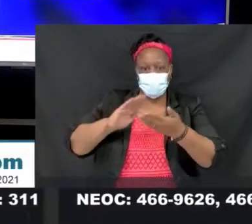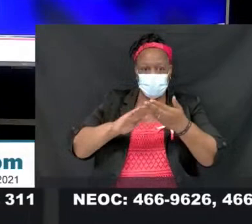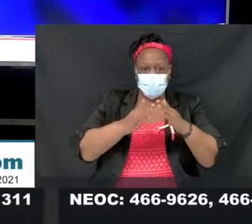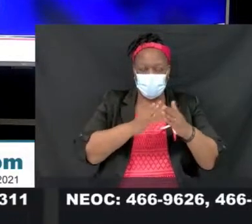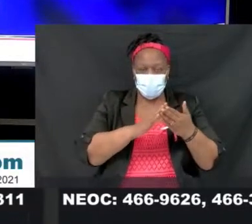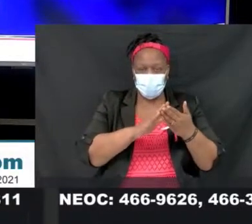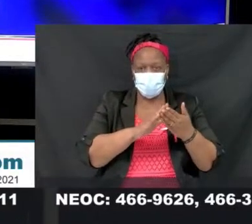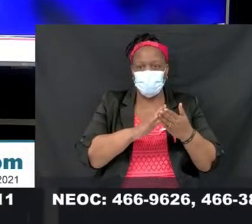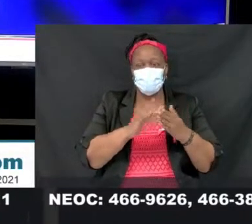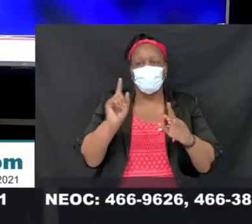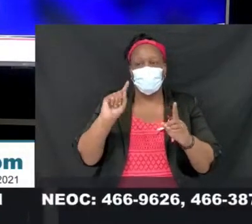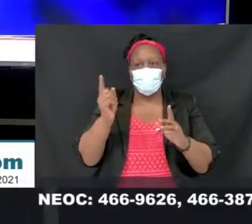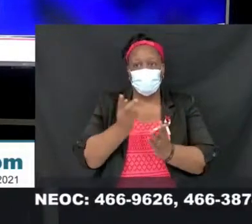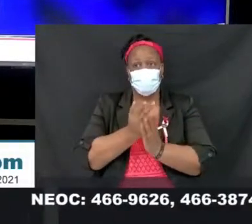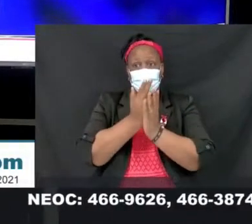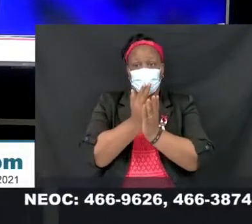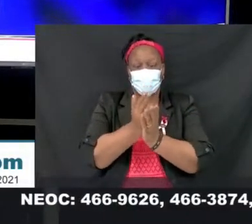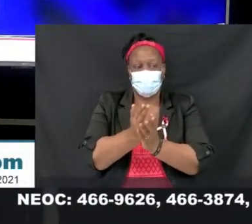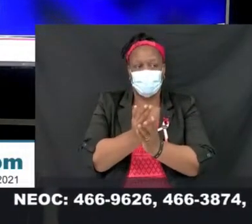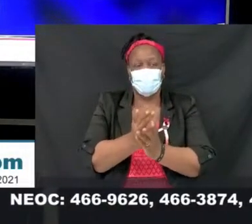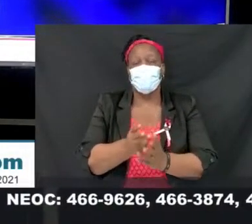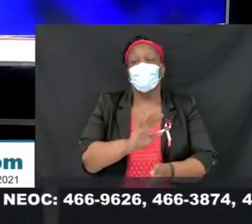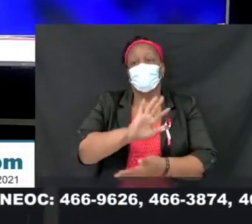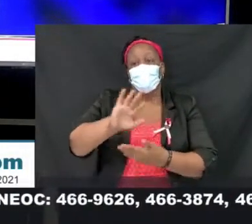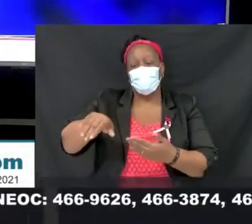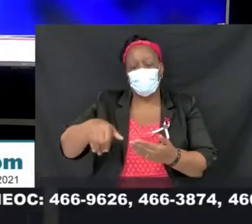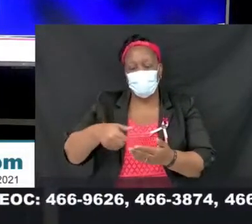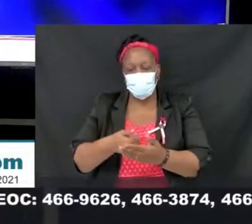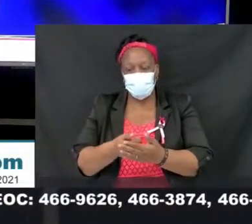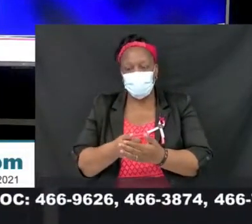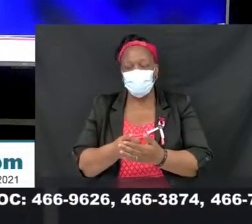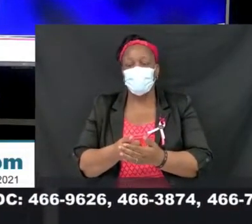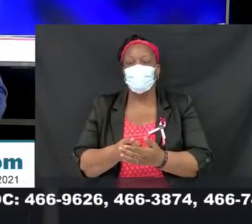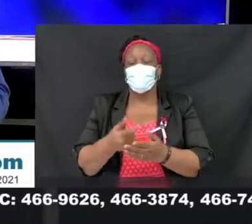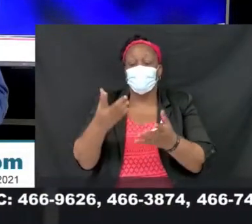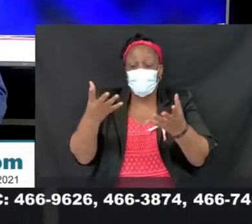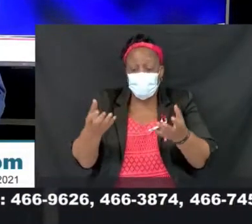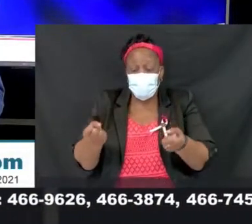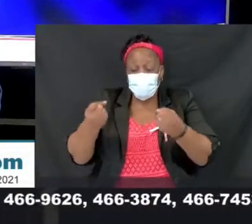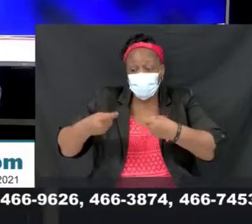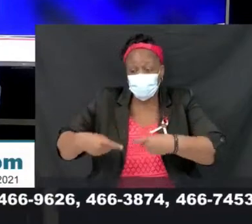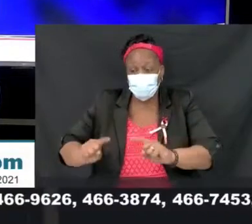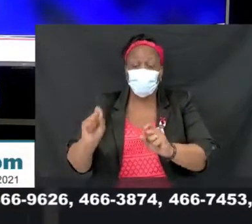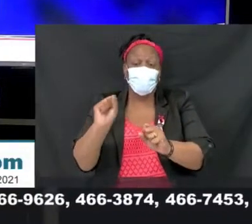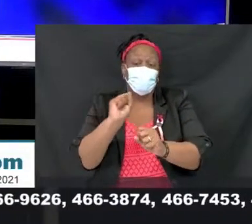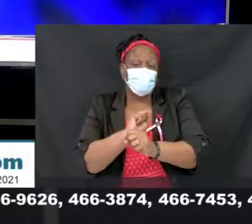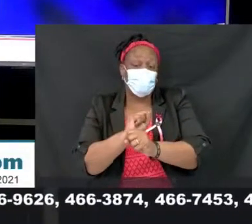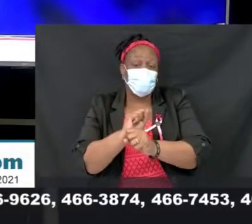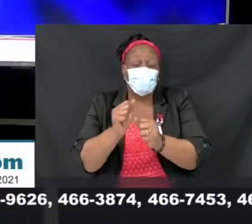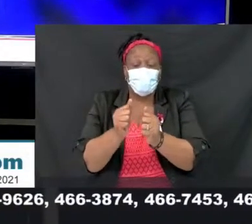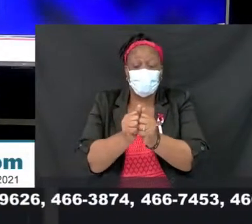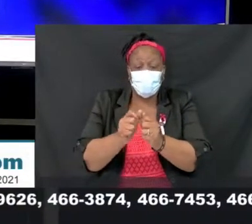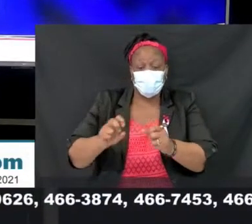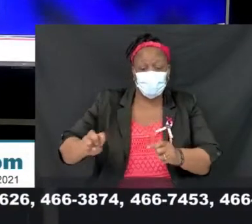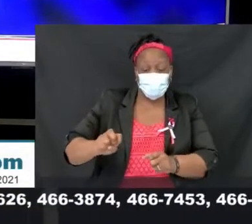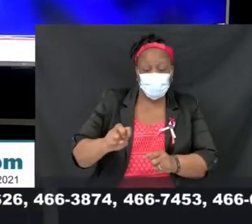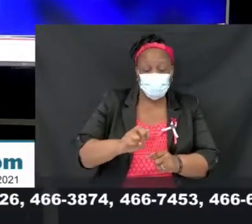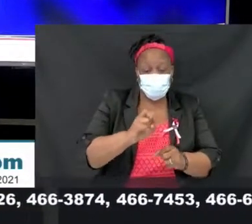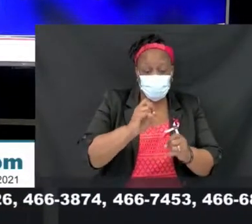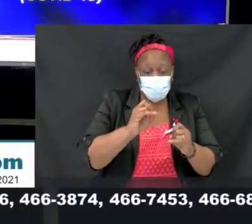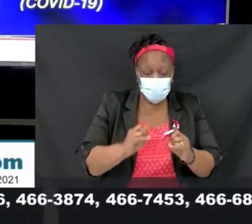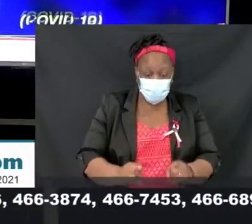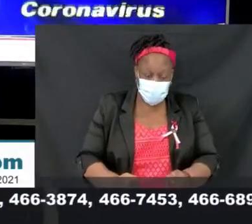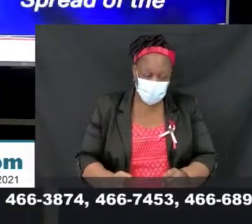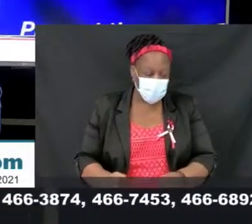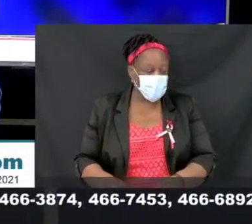one, each one, hold one, take them to get vaccinated. Let's meet that 80% threshold, and then let's see